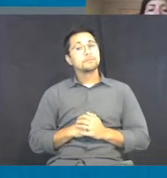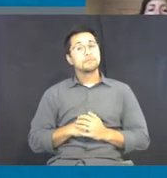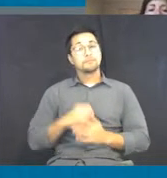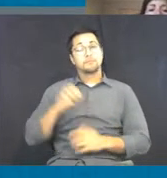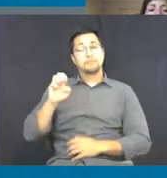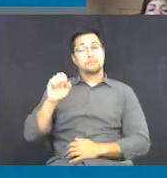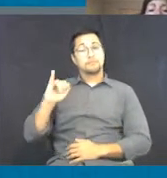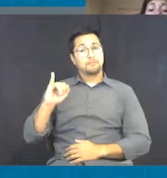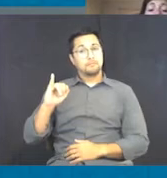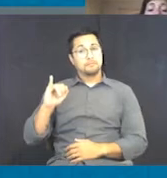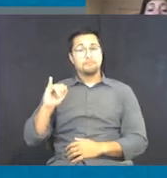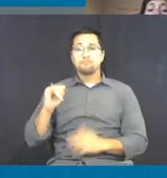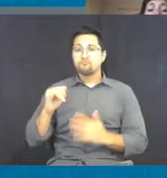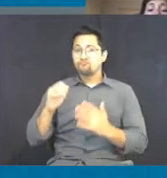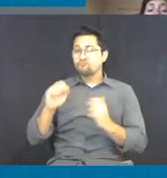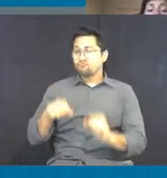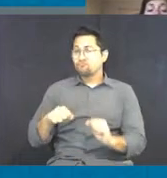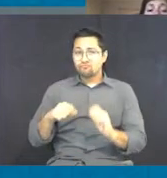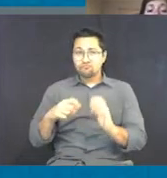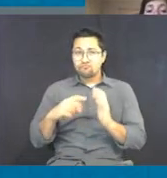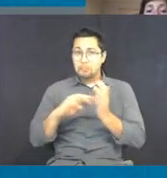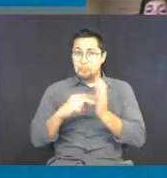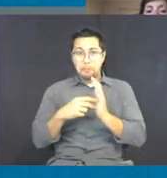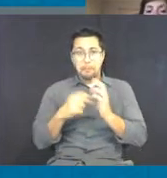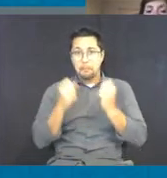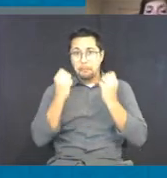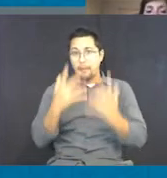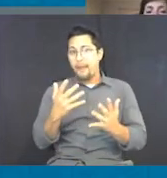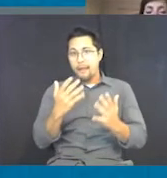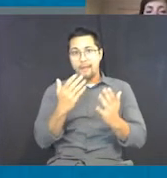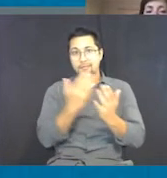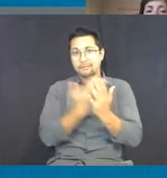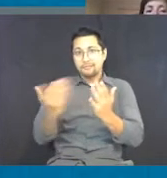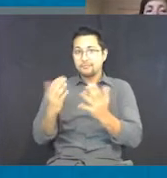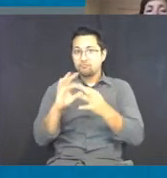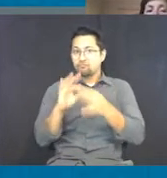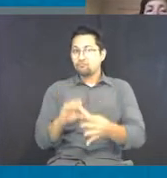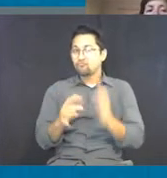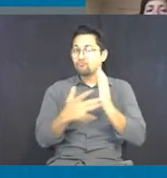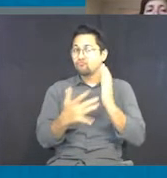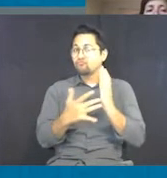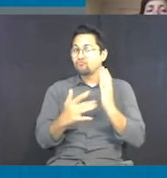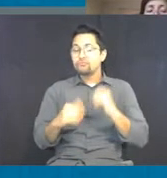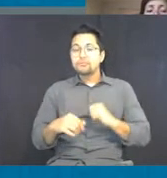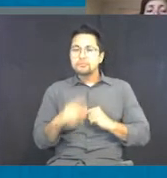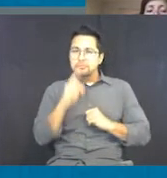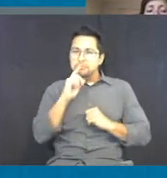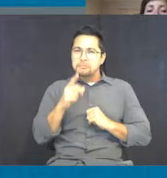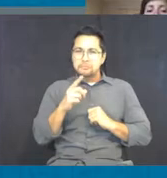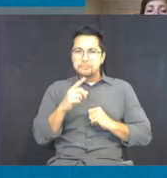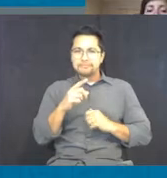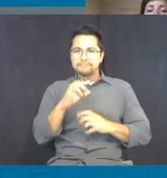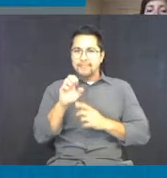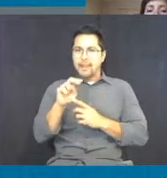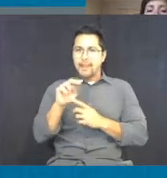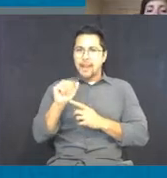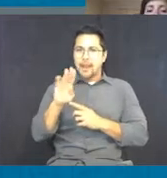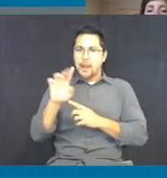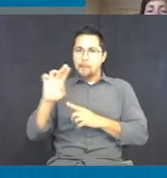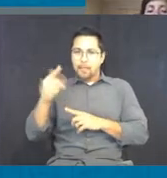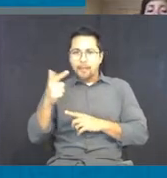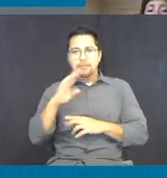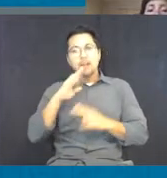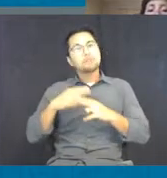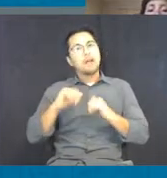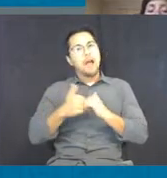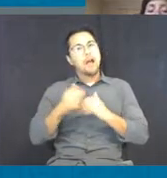Enabling technology can refer to a lot of different pieces of technology, and it really gets the name enabling based on the